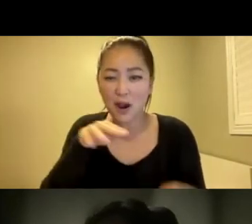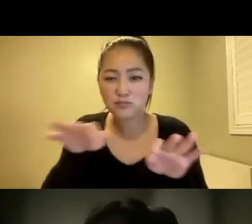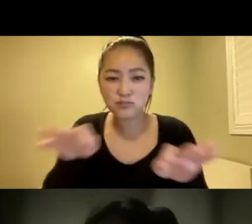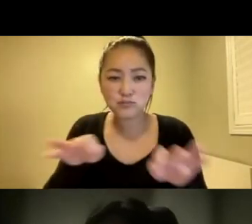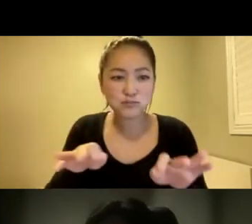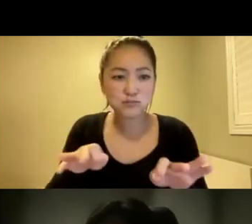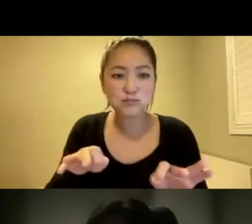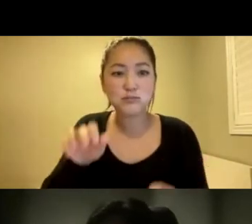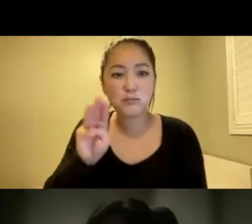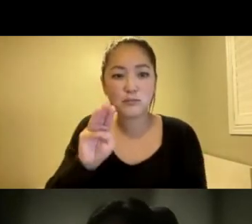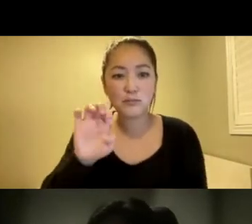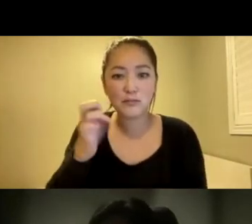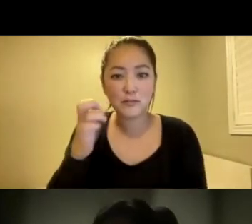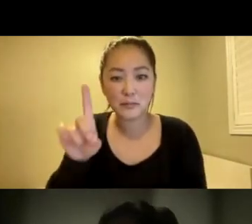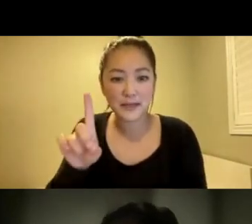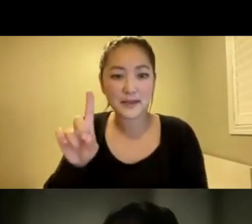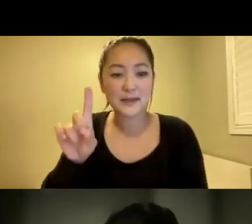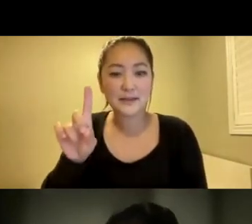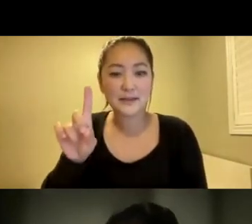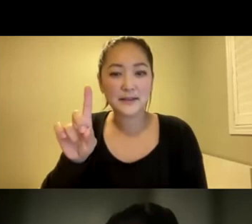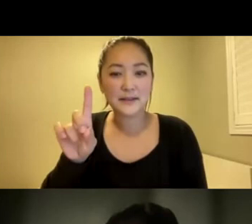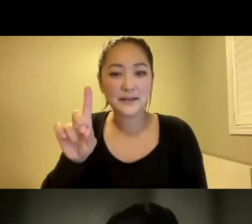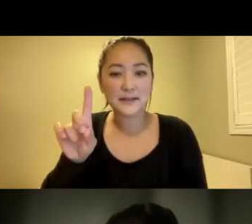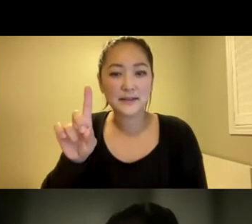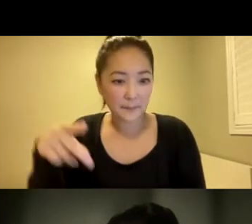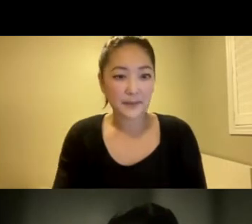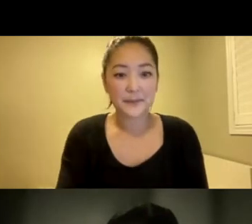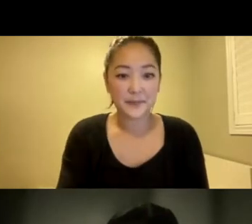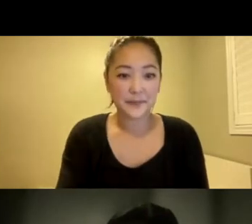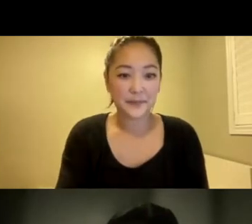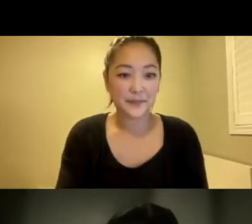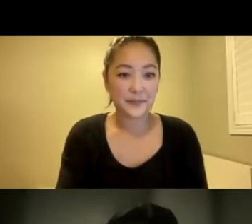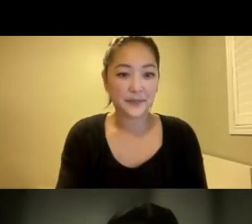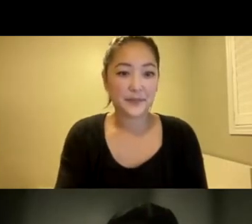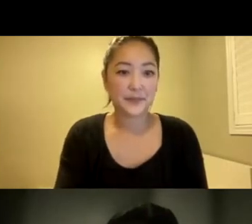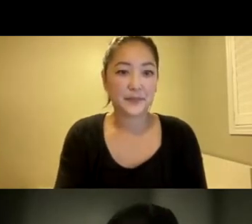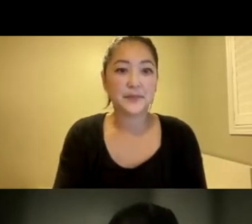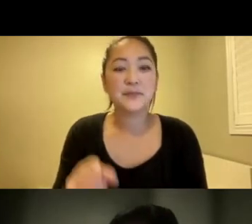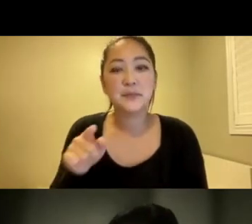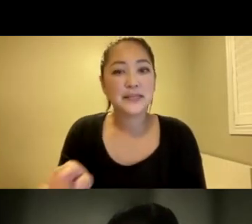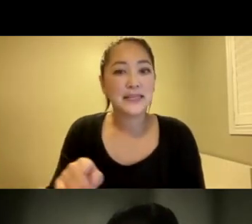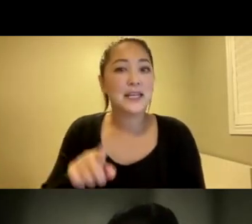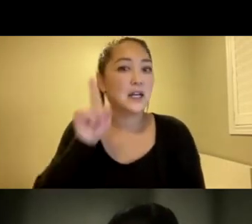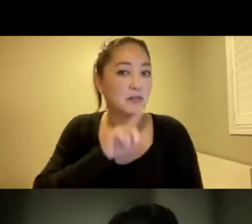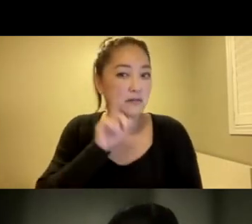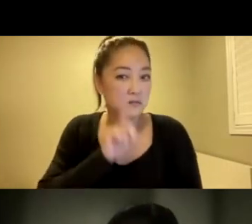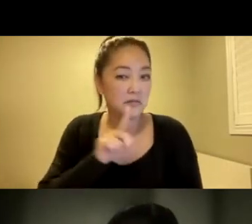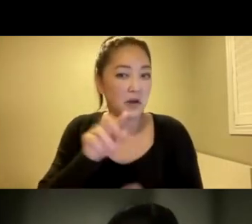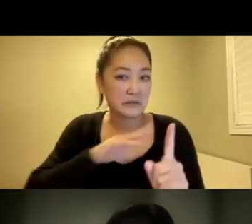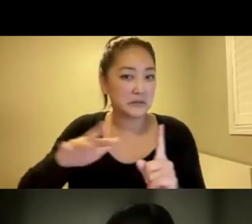This project is very much about a particular place, though it's fictionalized, I understand, but it comes